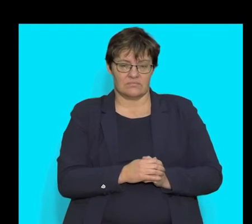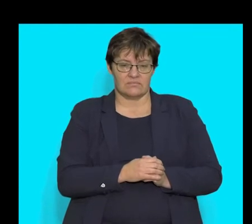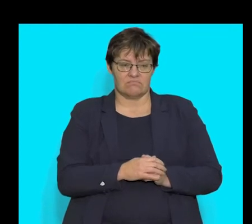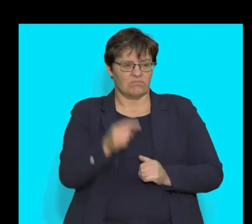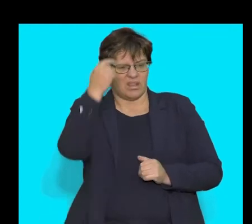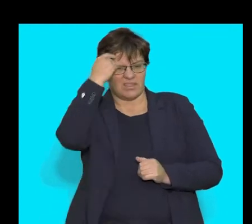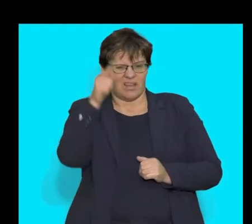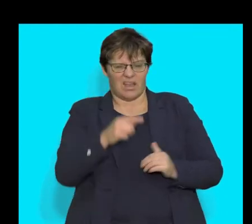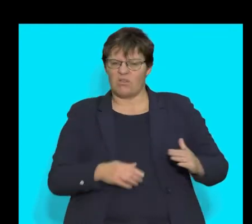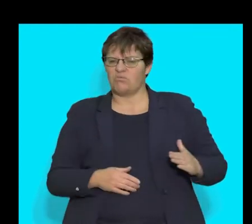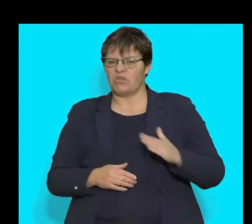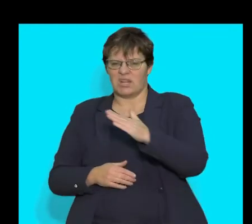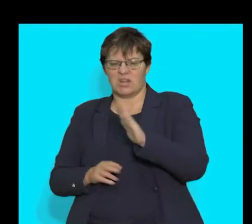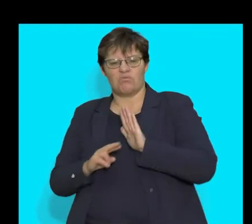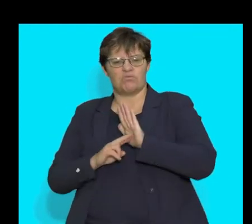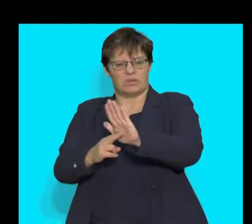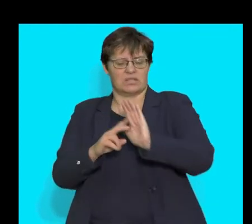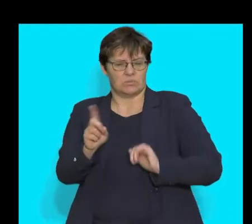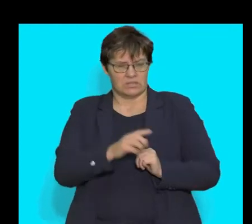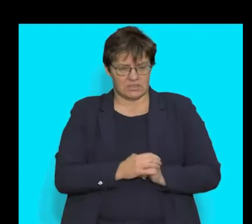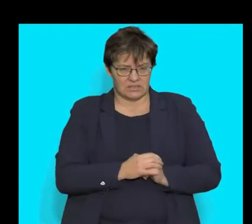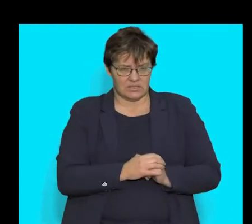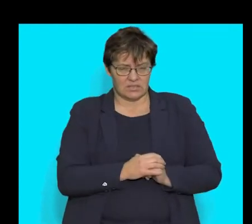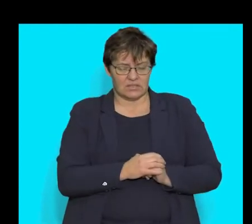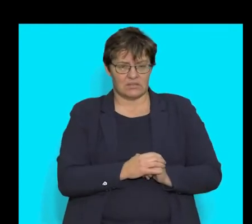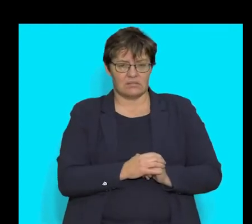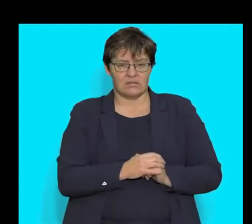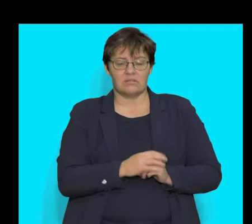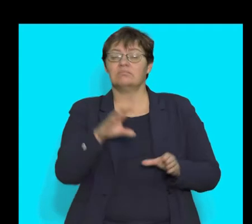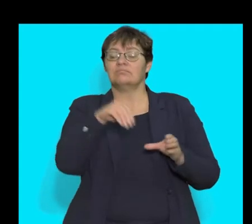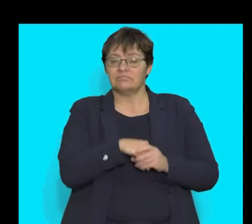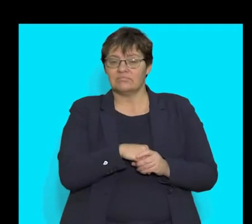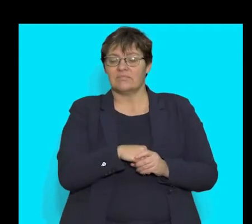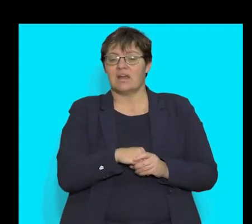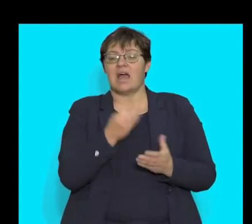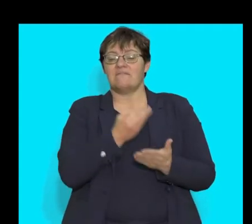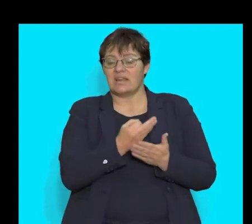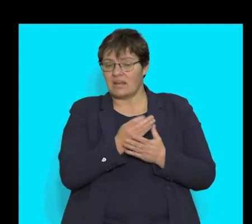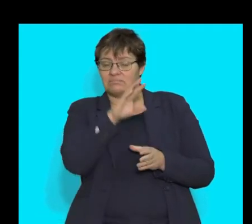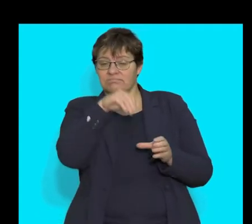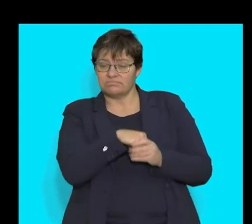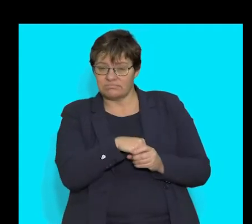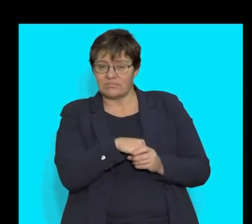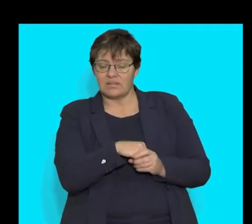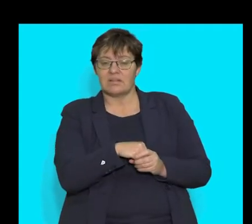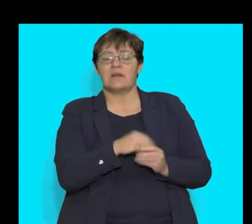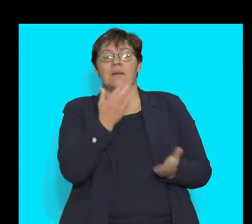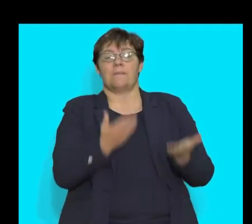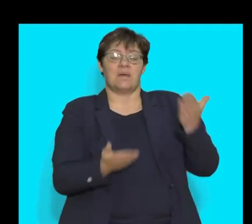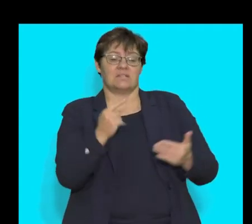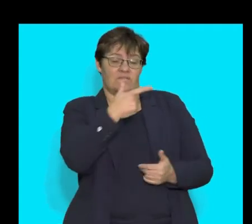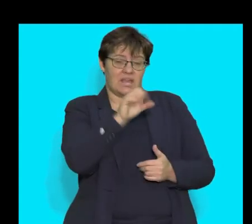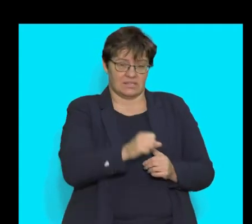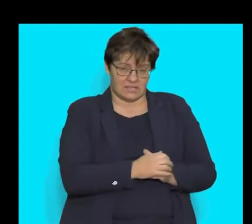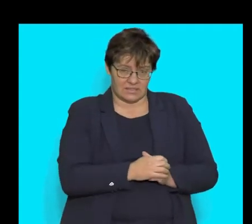What do you think that gradient could represent or contain? Well, it would contain a factor that relates to the mass of the